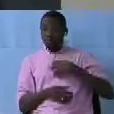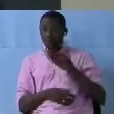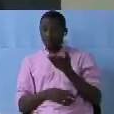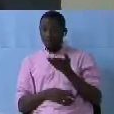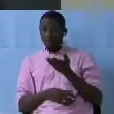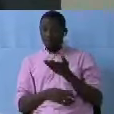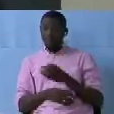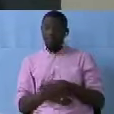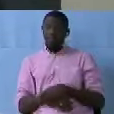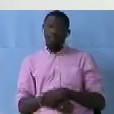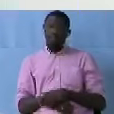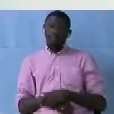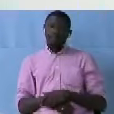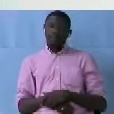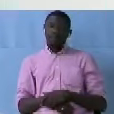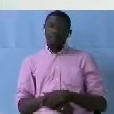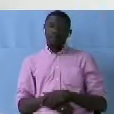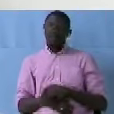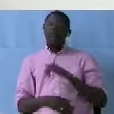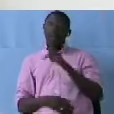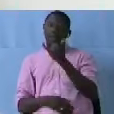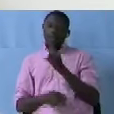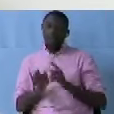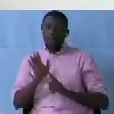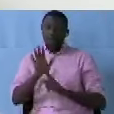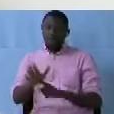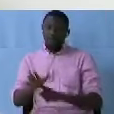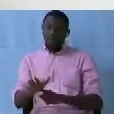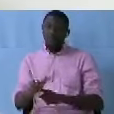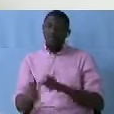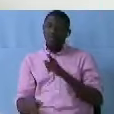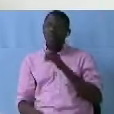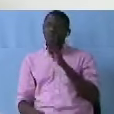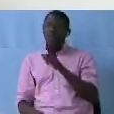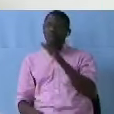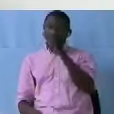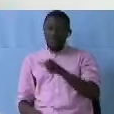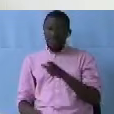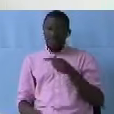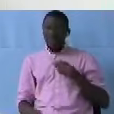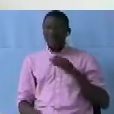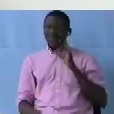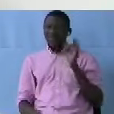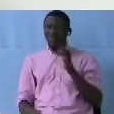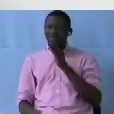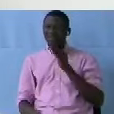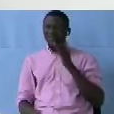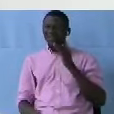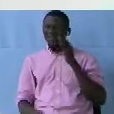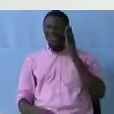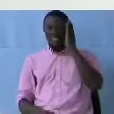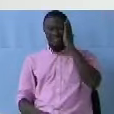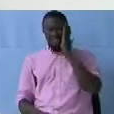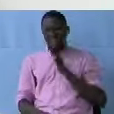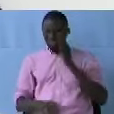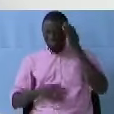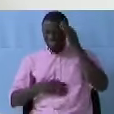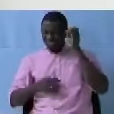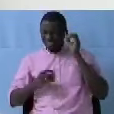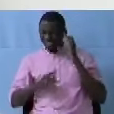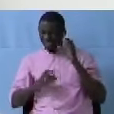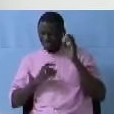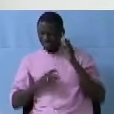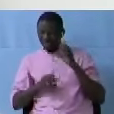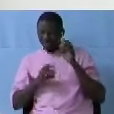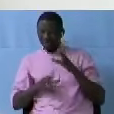Indeed, because for example, if one has a very contagious disease that is notifiable,